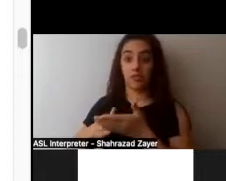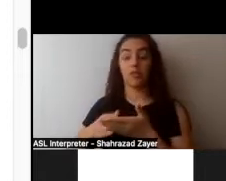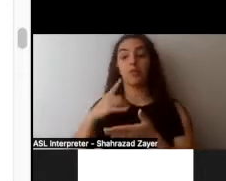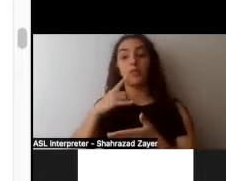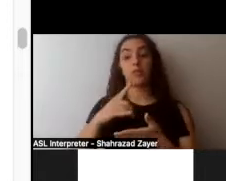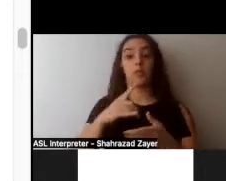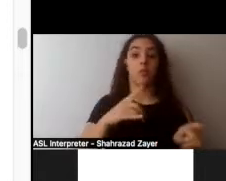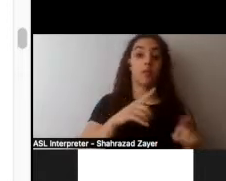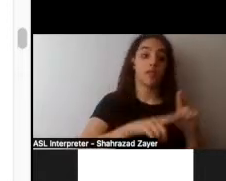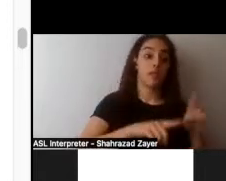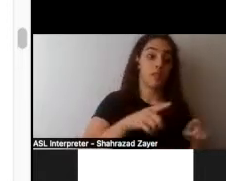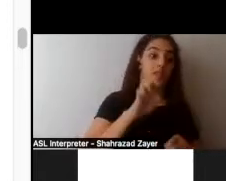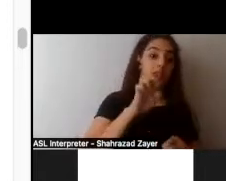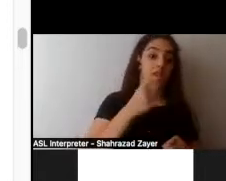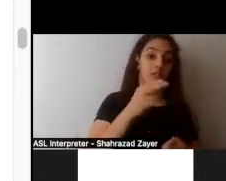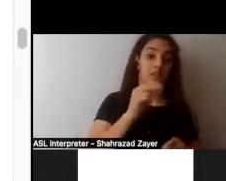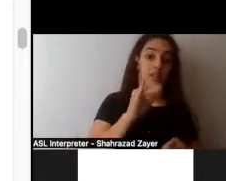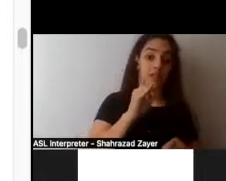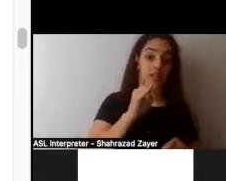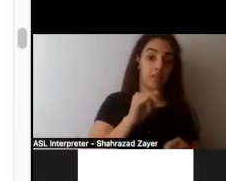to relationship status.